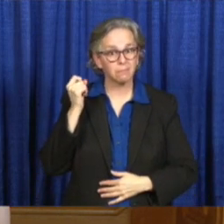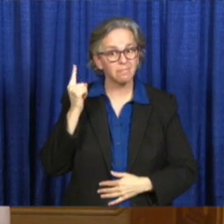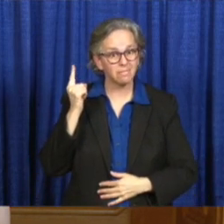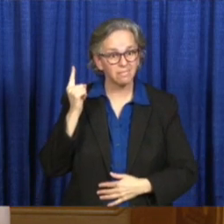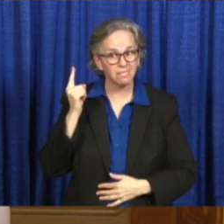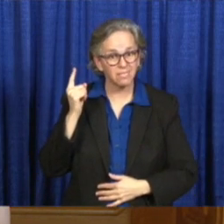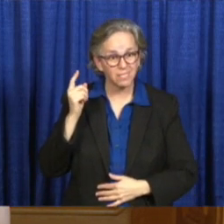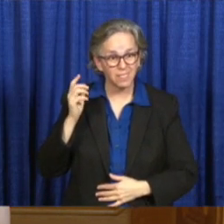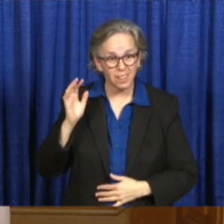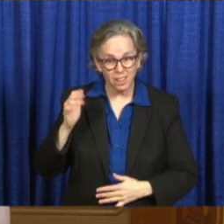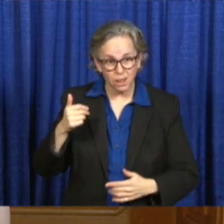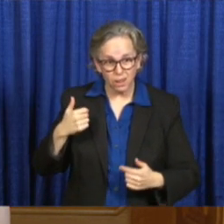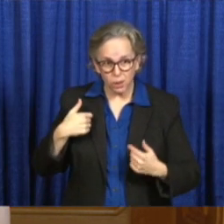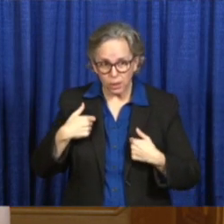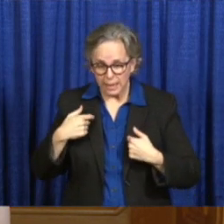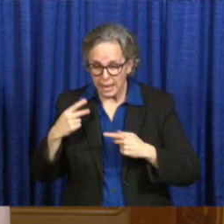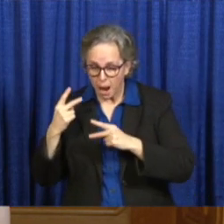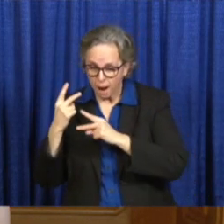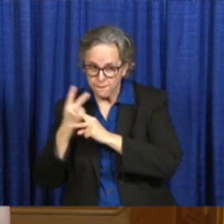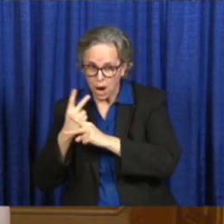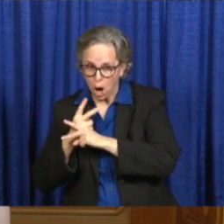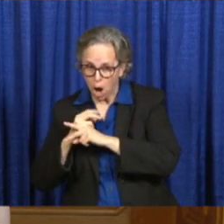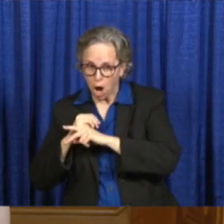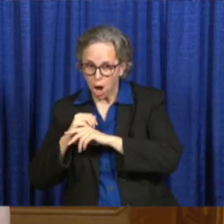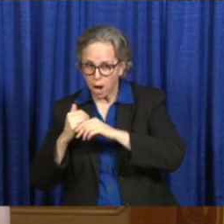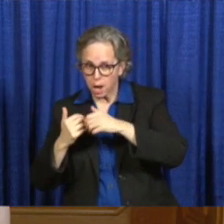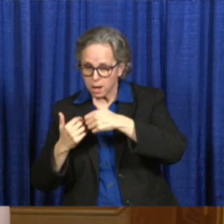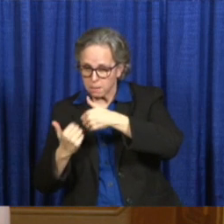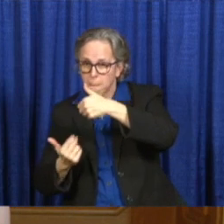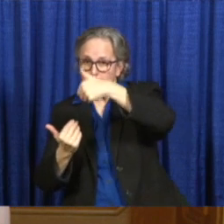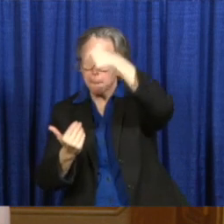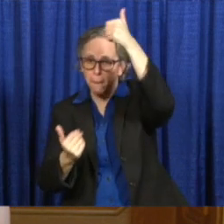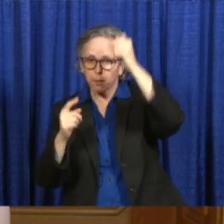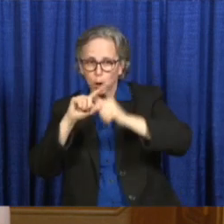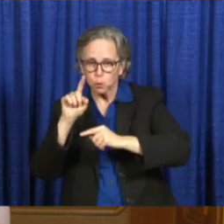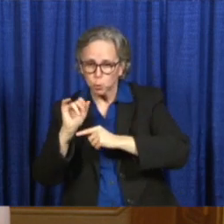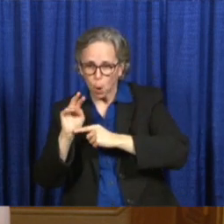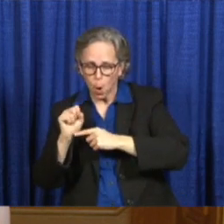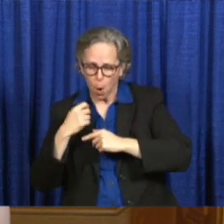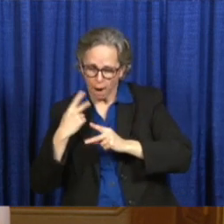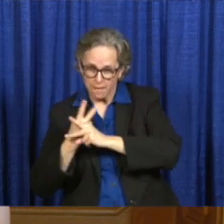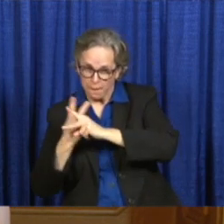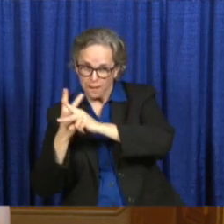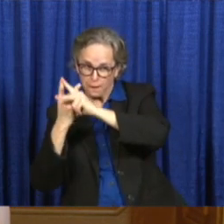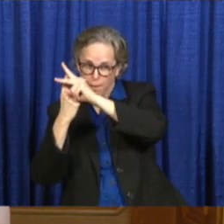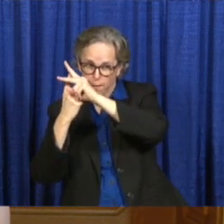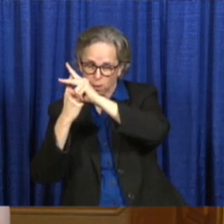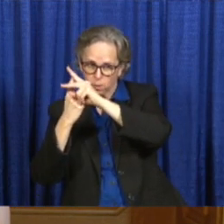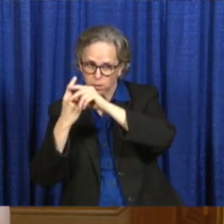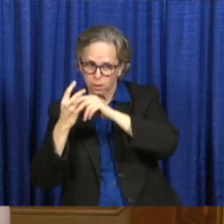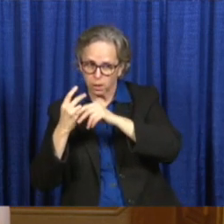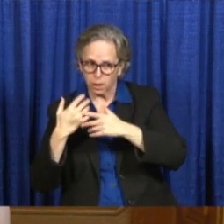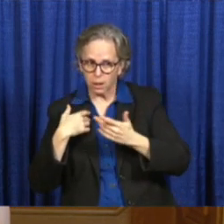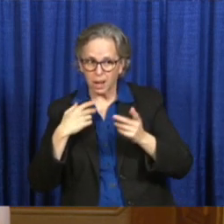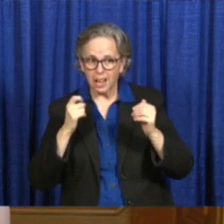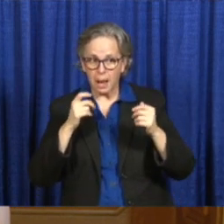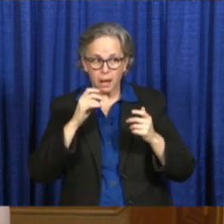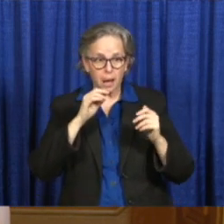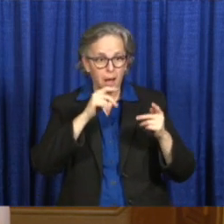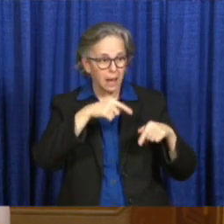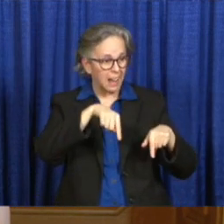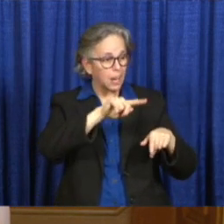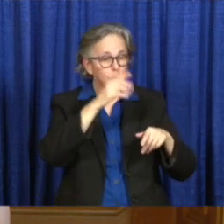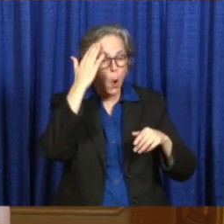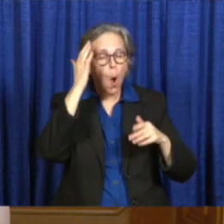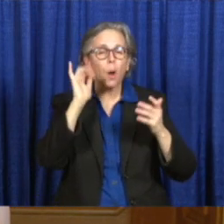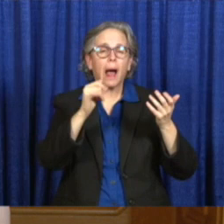is that as we have asked everyone not to do elective surgeries, actually the space in the hospitals, by